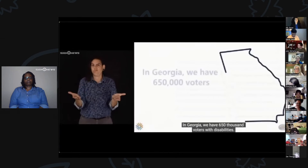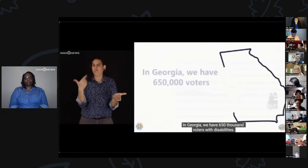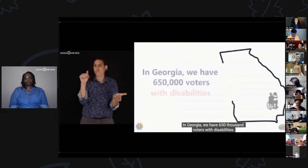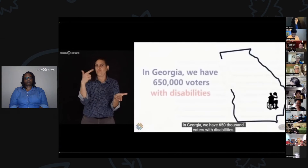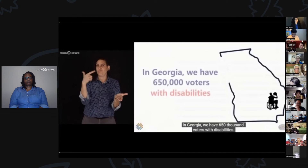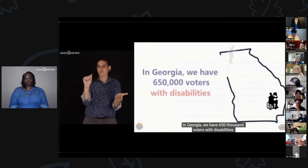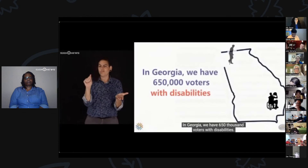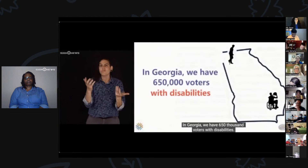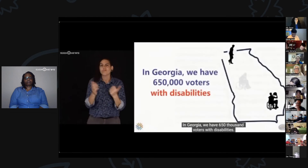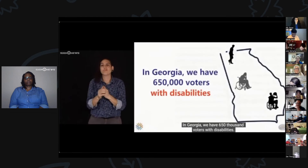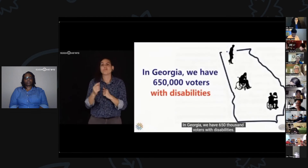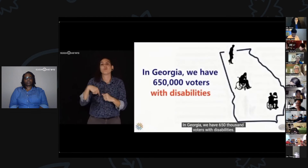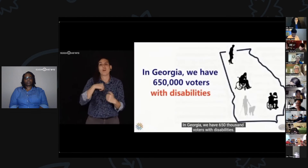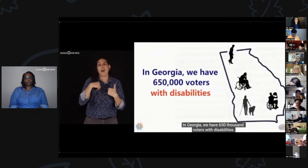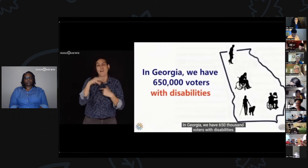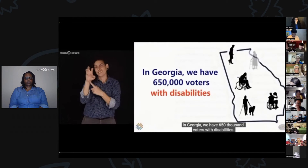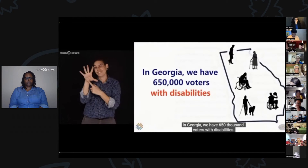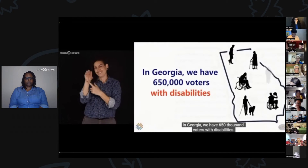have